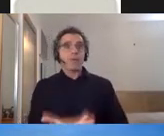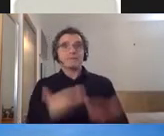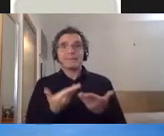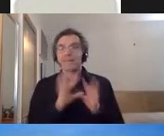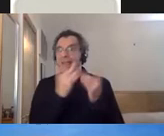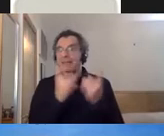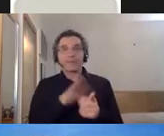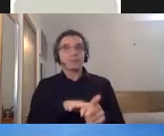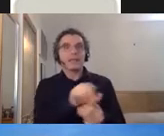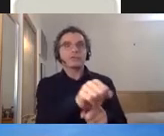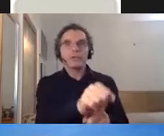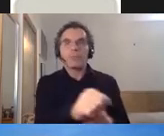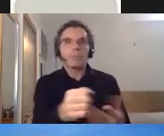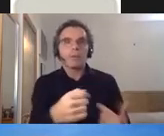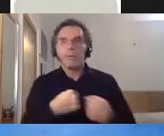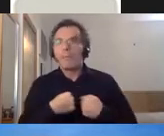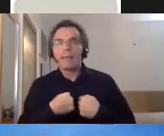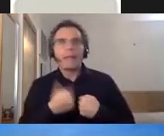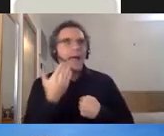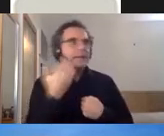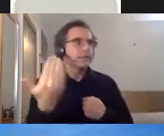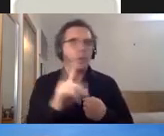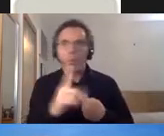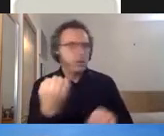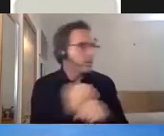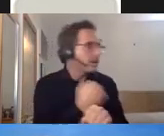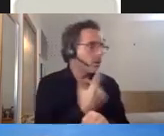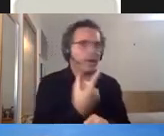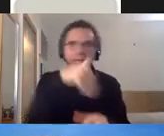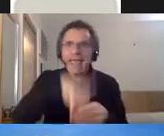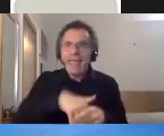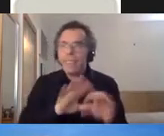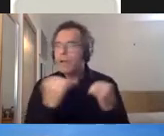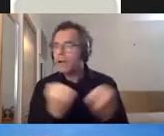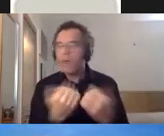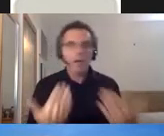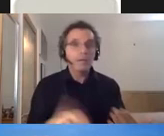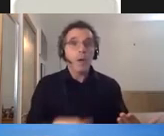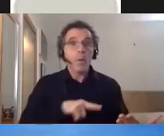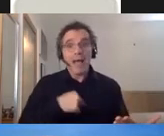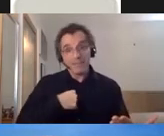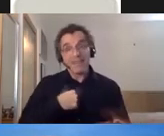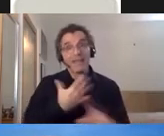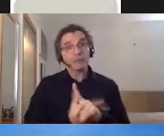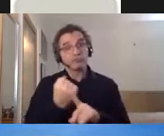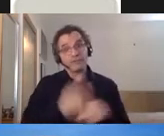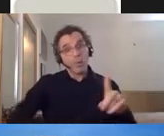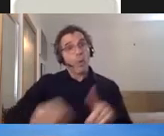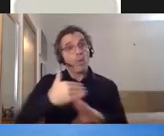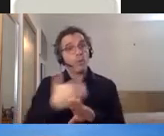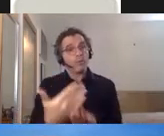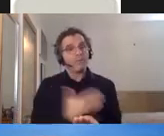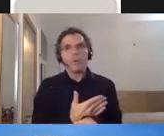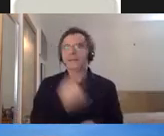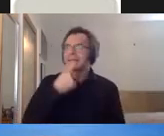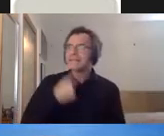the point where I didn't even know what I was meant to be doing at that class, because I had done all the work before that. They didn't tell me what